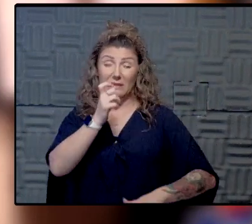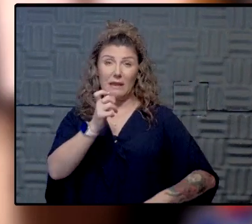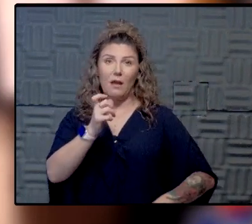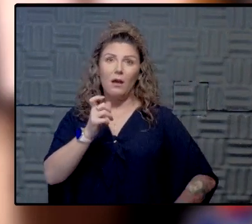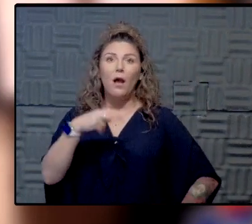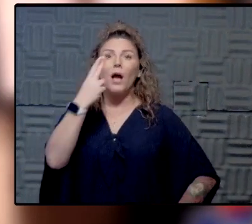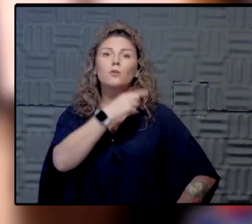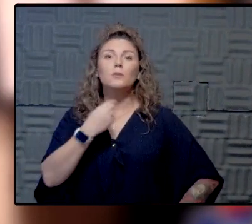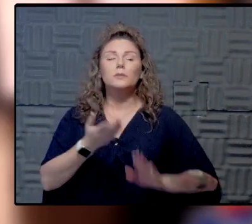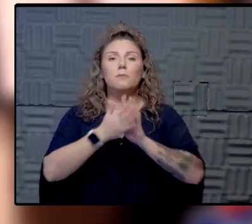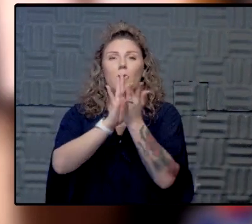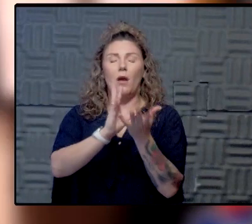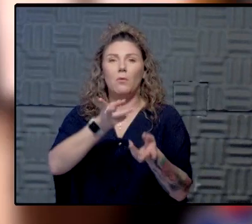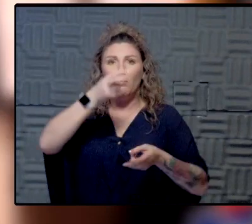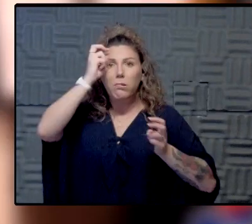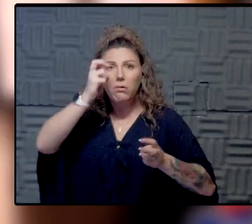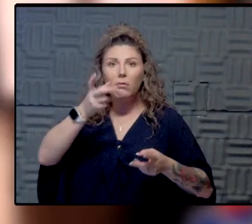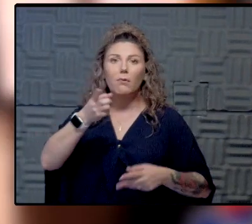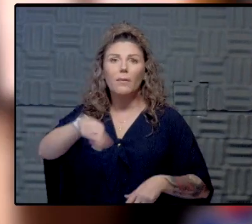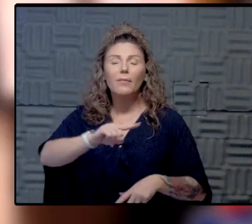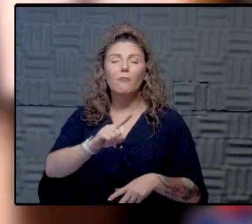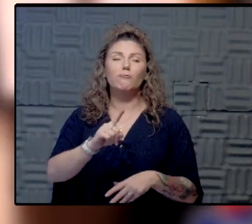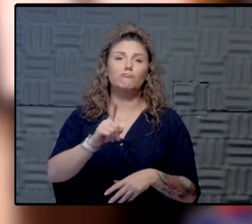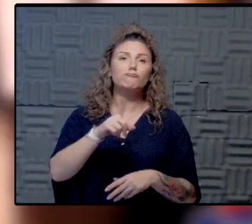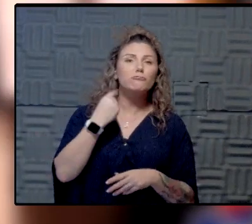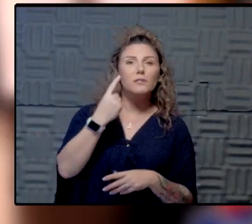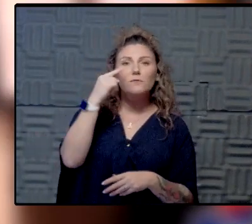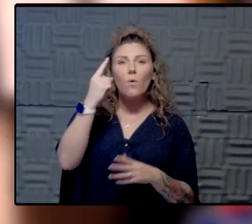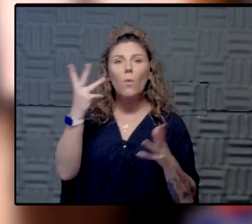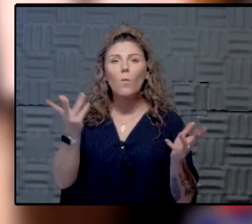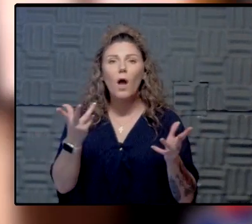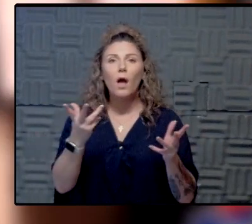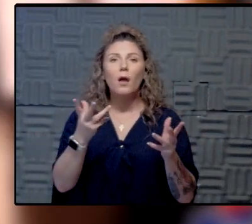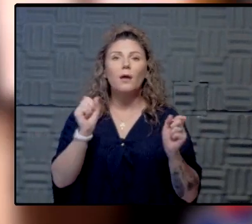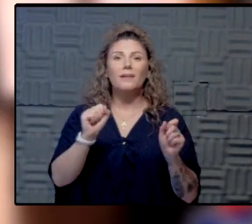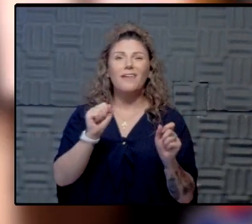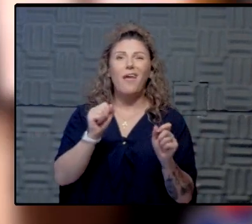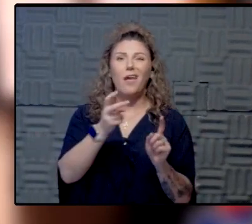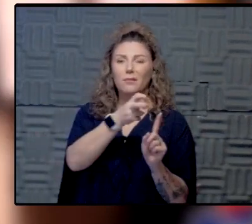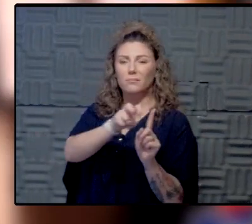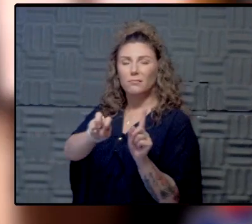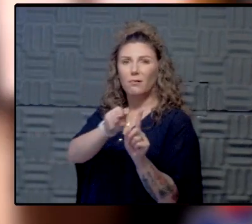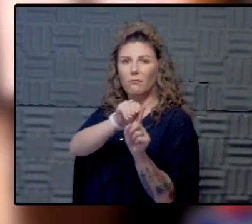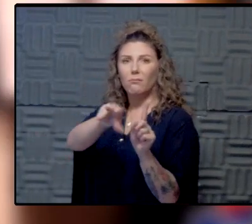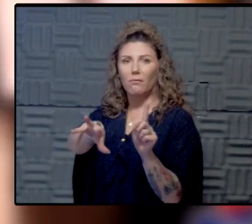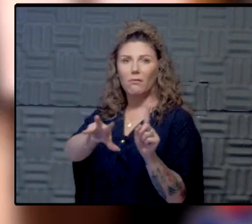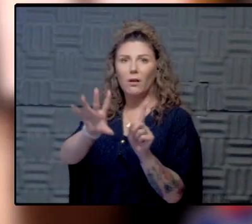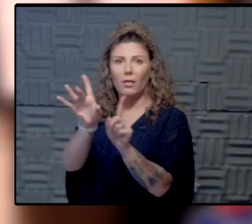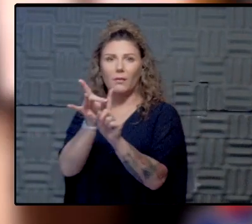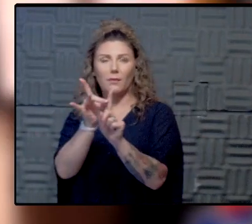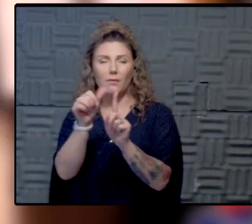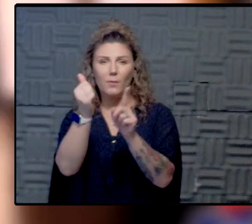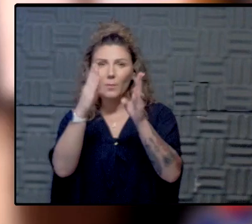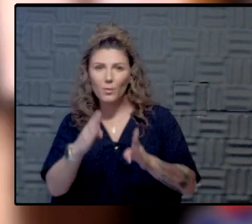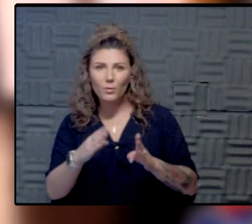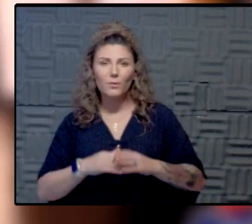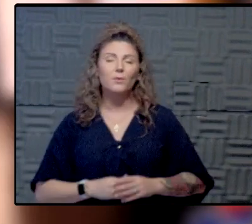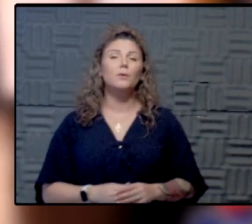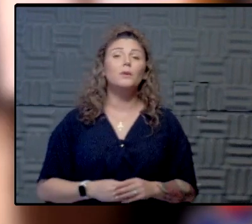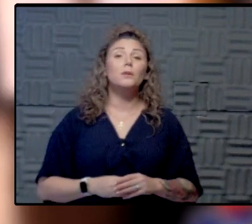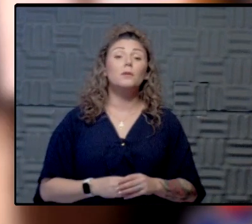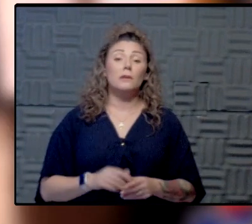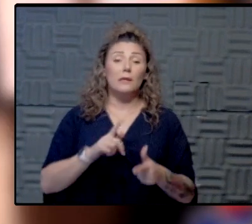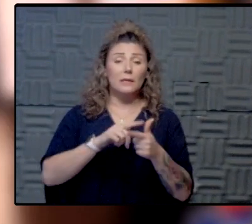getting sick, again, as you mentioned, they are the ones who are at risk for passing it on. And then as we get back